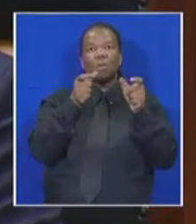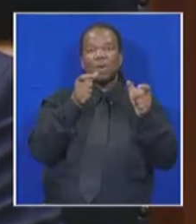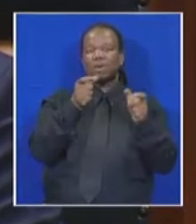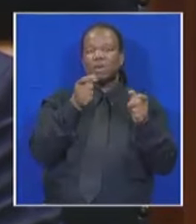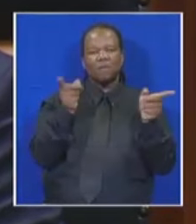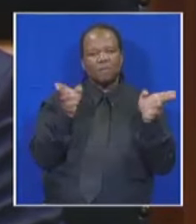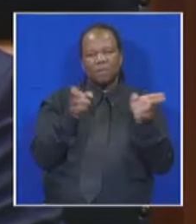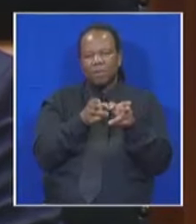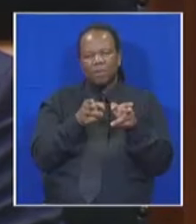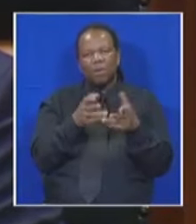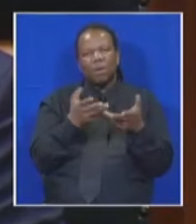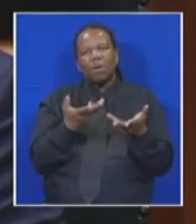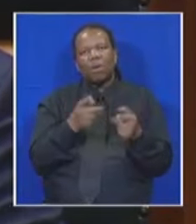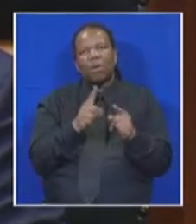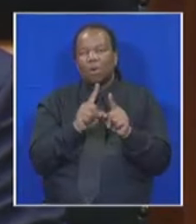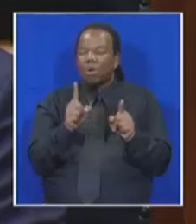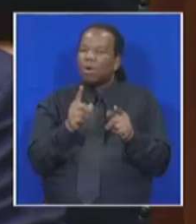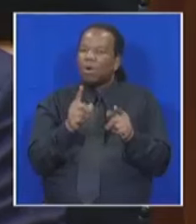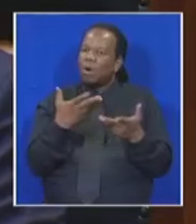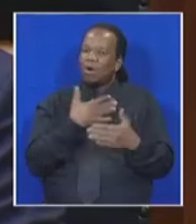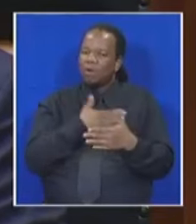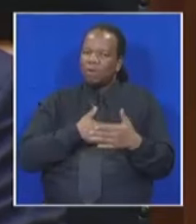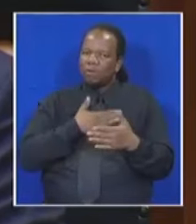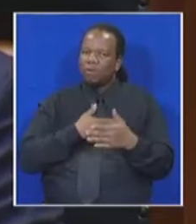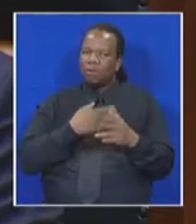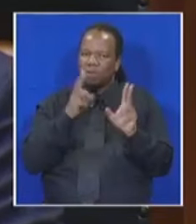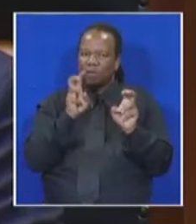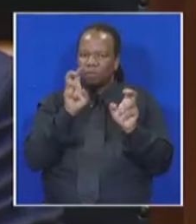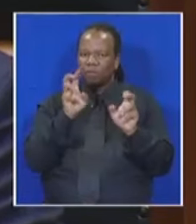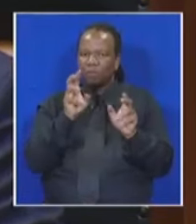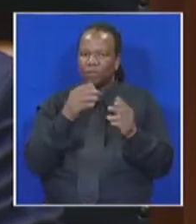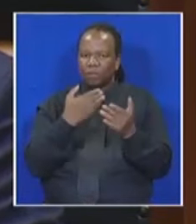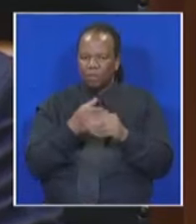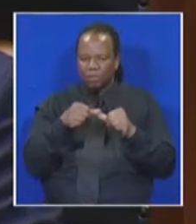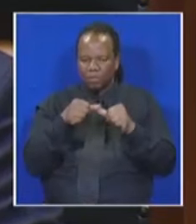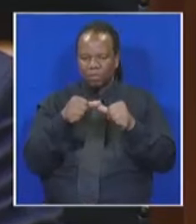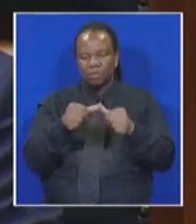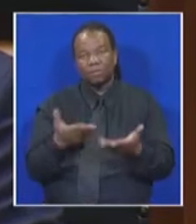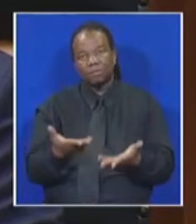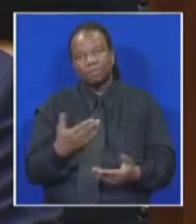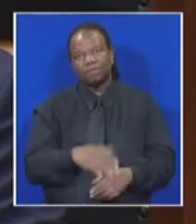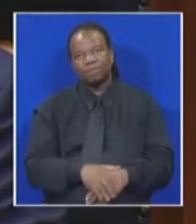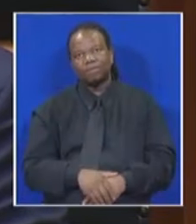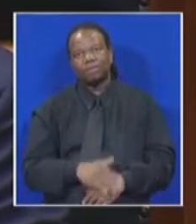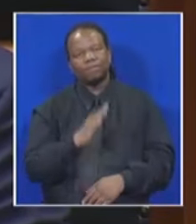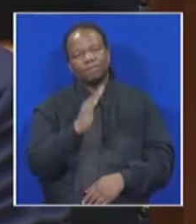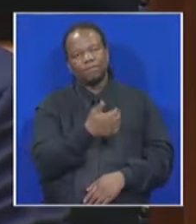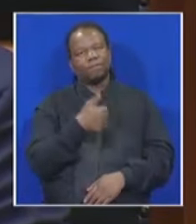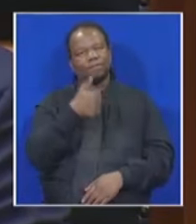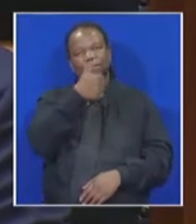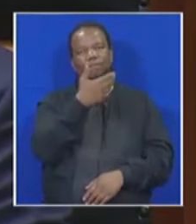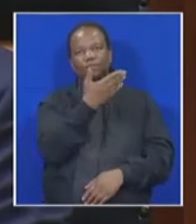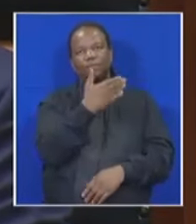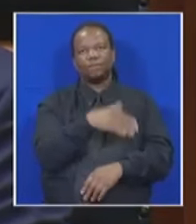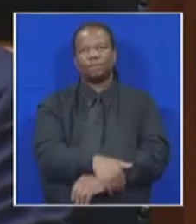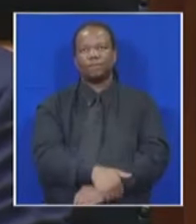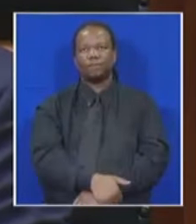an indication on this matter so that we proceed with it quickly. Honorable chief whip. Deputy Chair. Speaker.